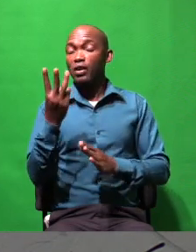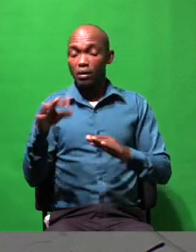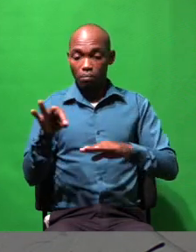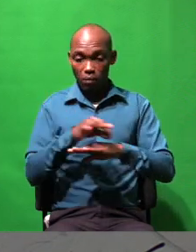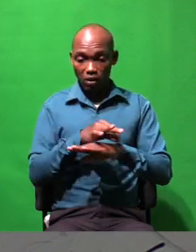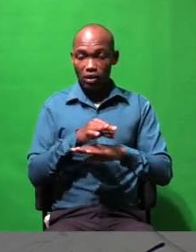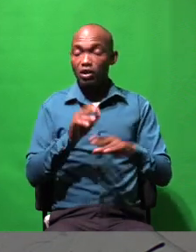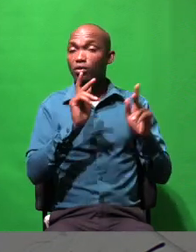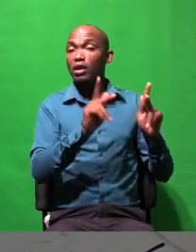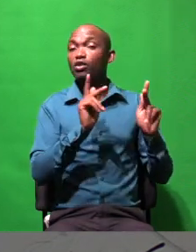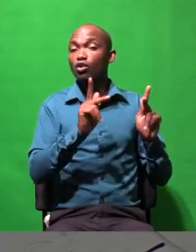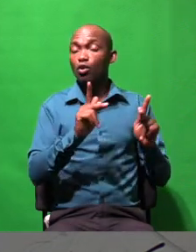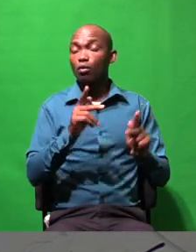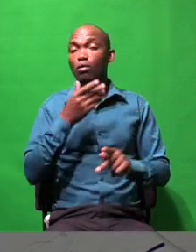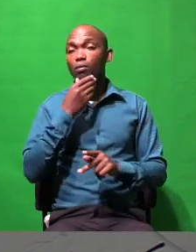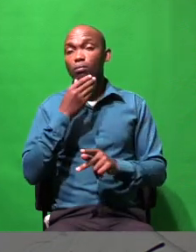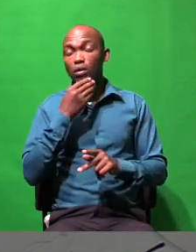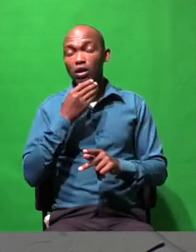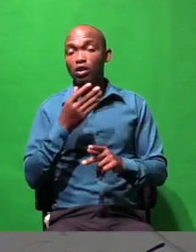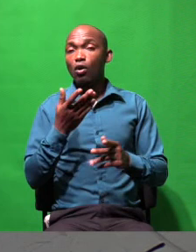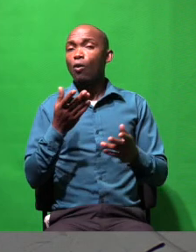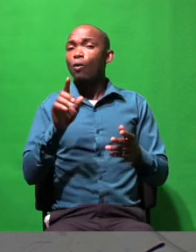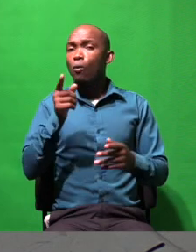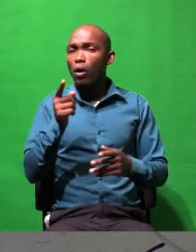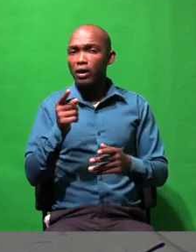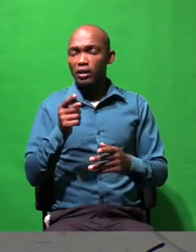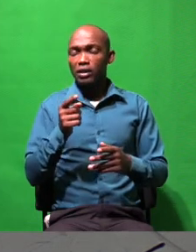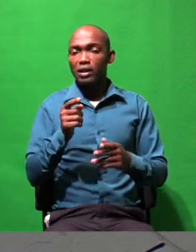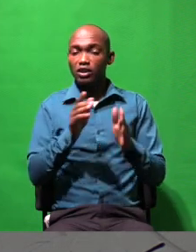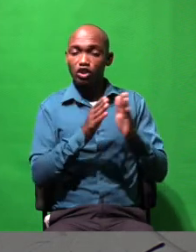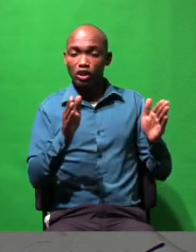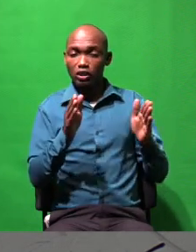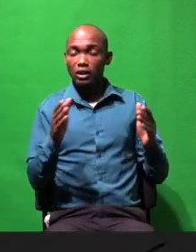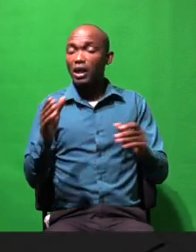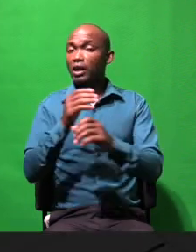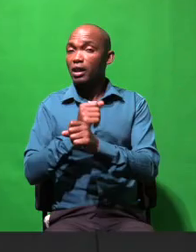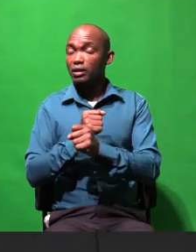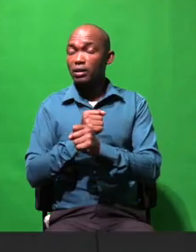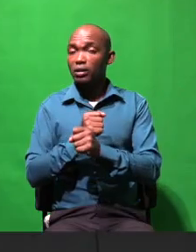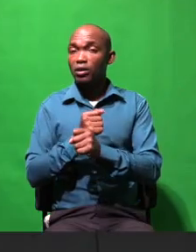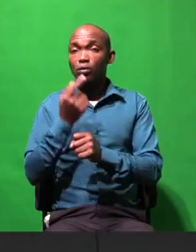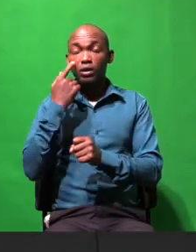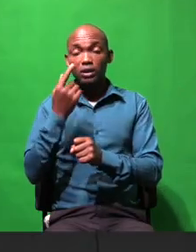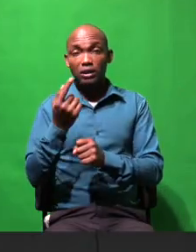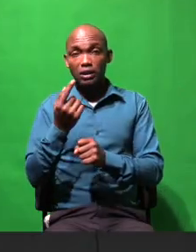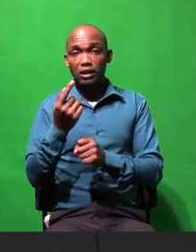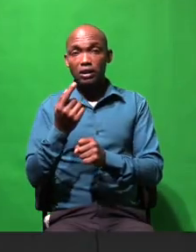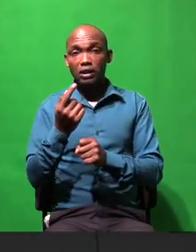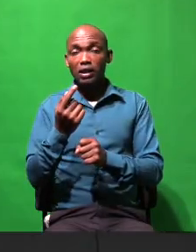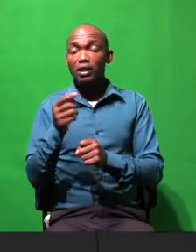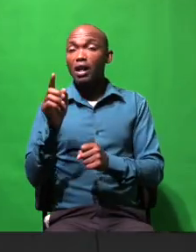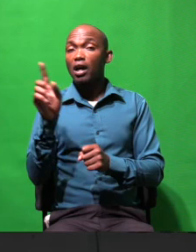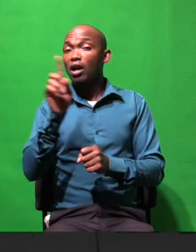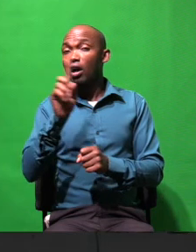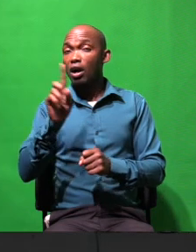a normal man, what are the chances that she will have a color blindness son?